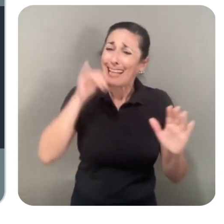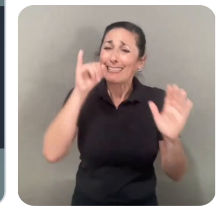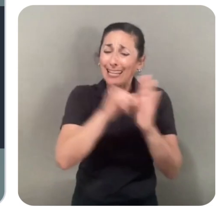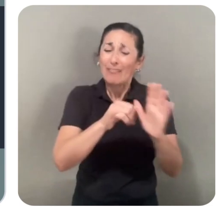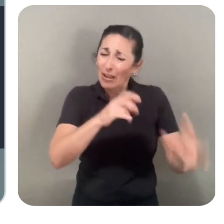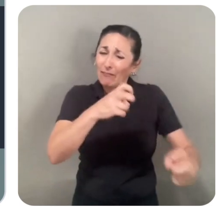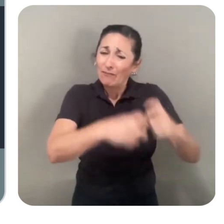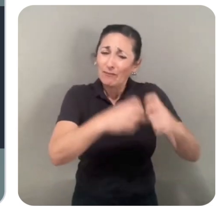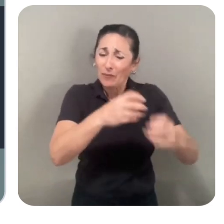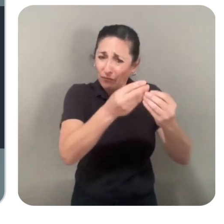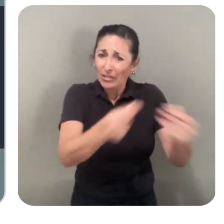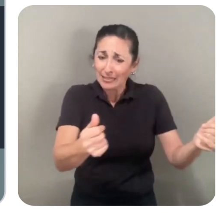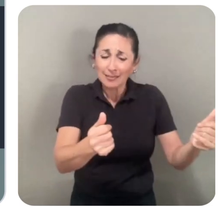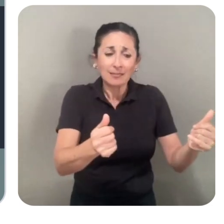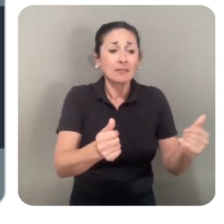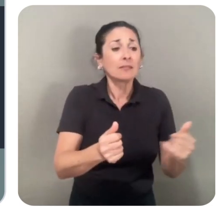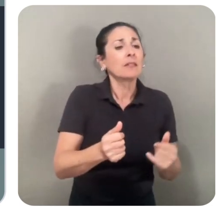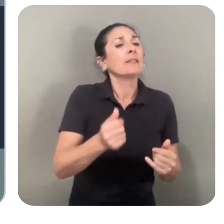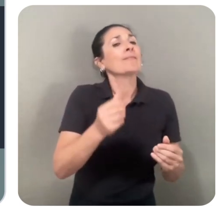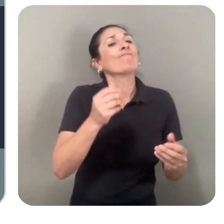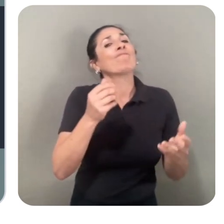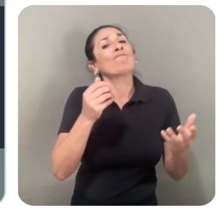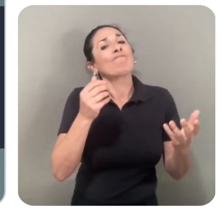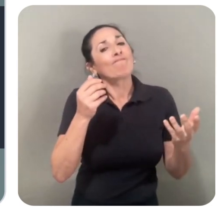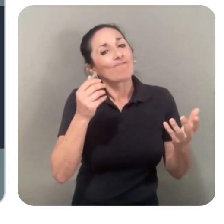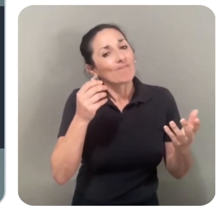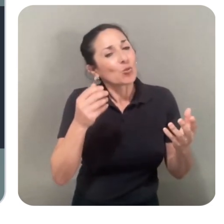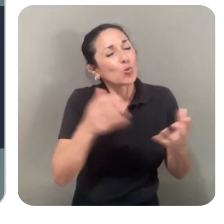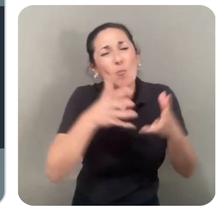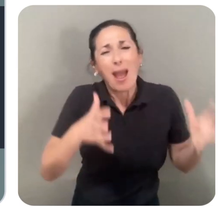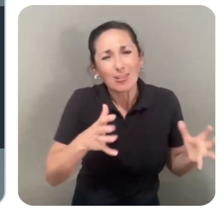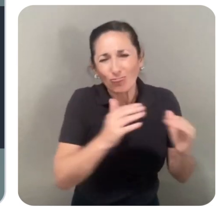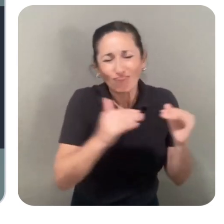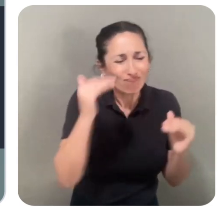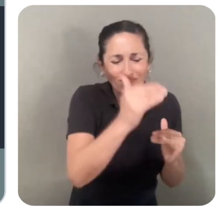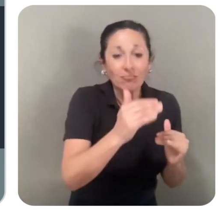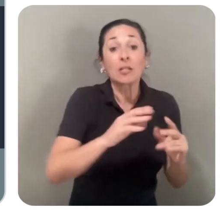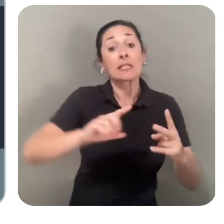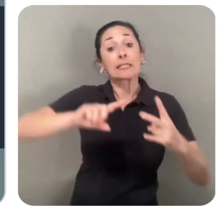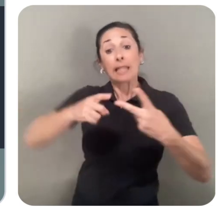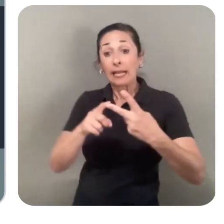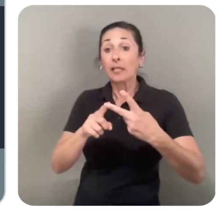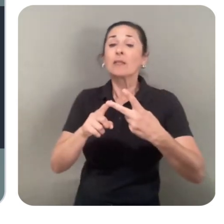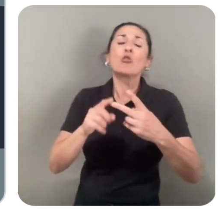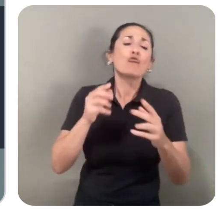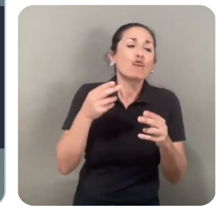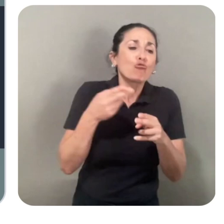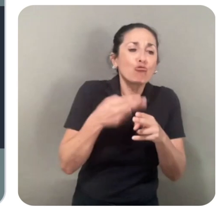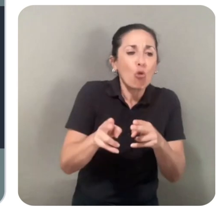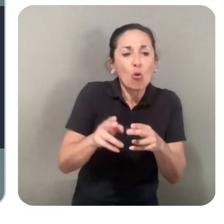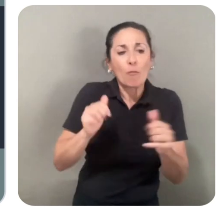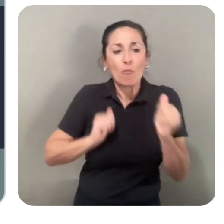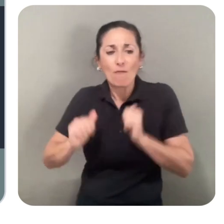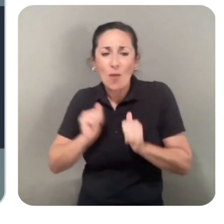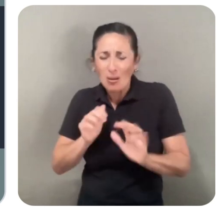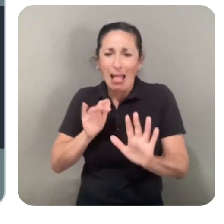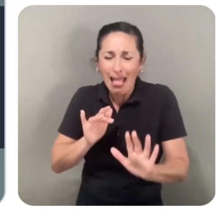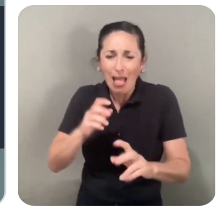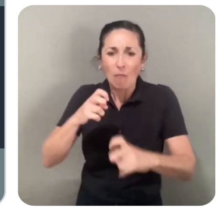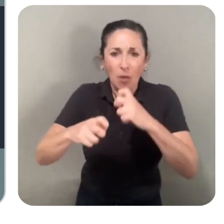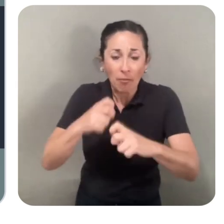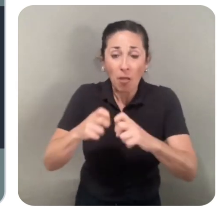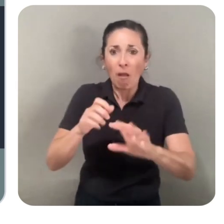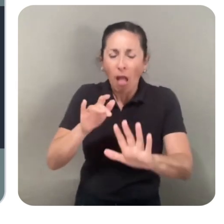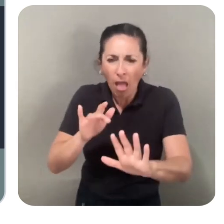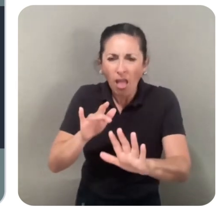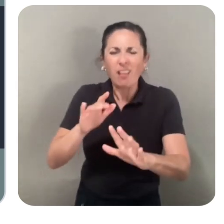address. You're simply doing too much. The second type are short performance spikes. These small stutters can quickly